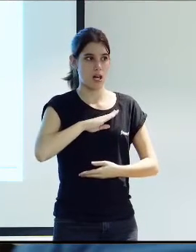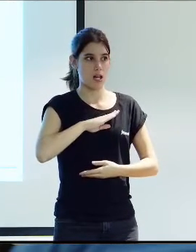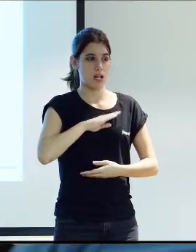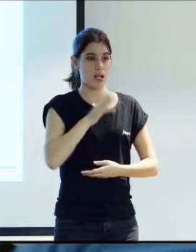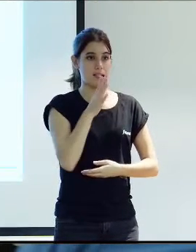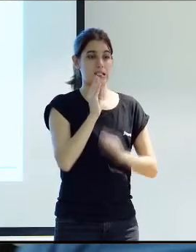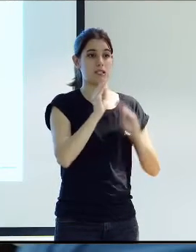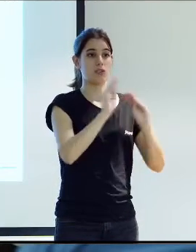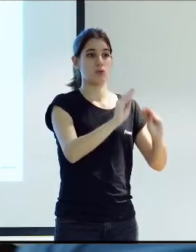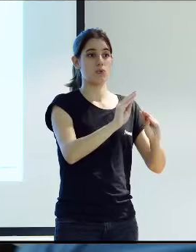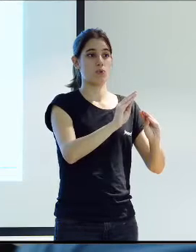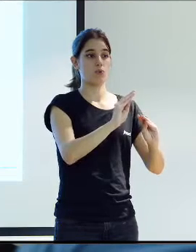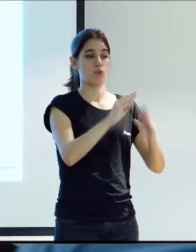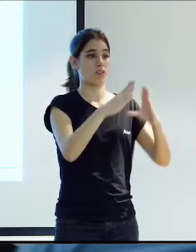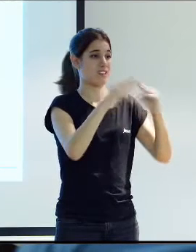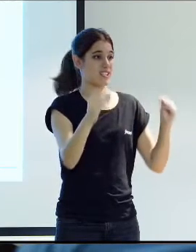diversity,